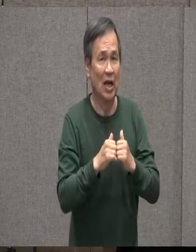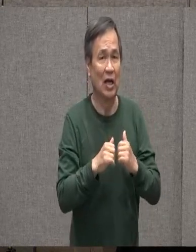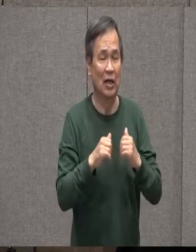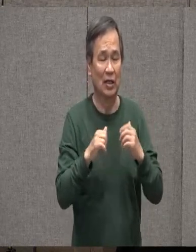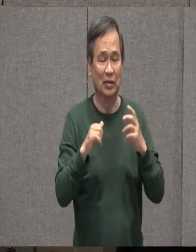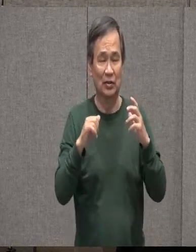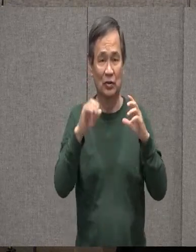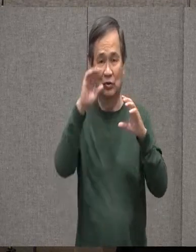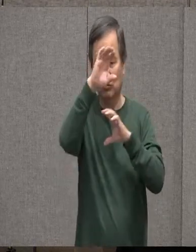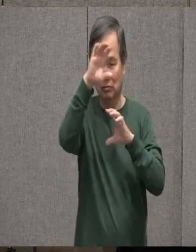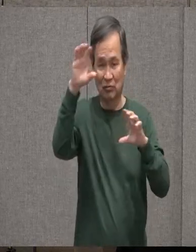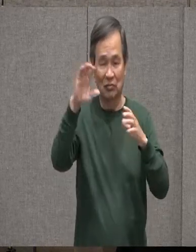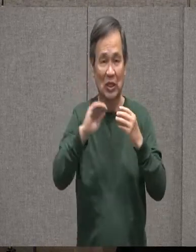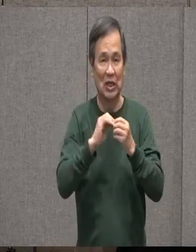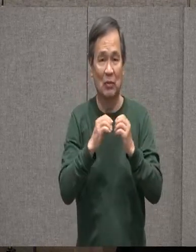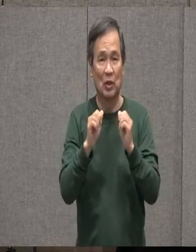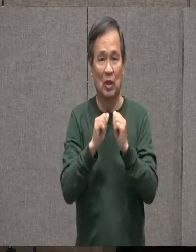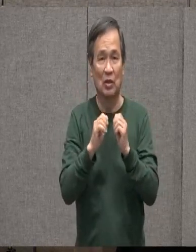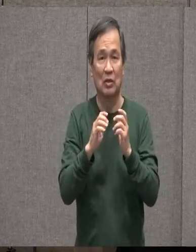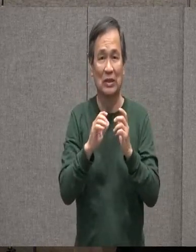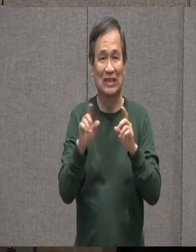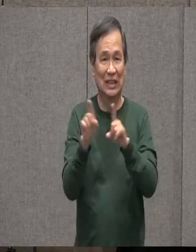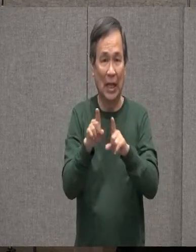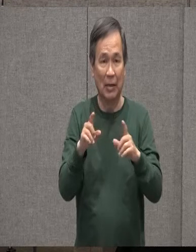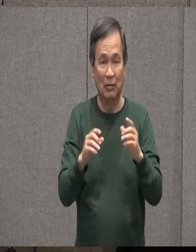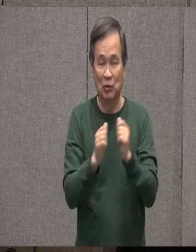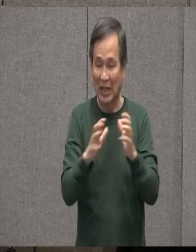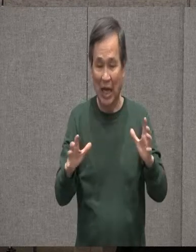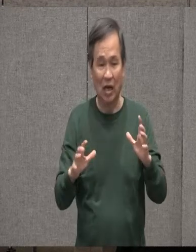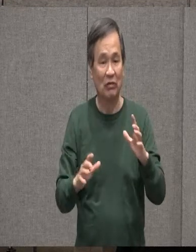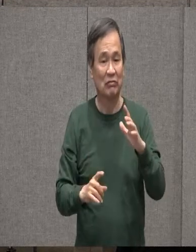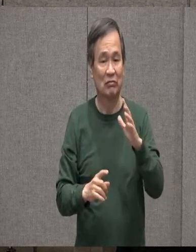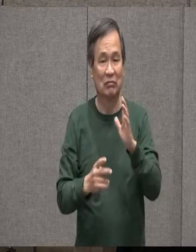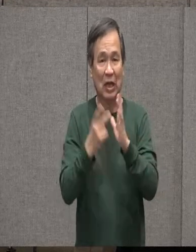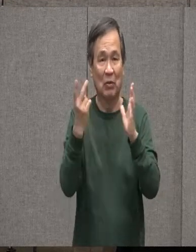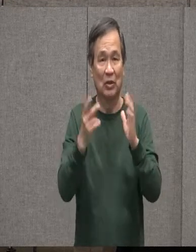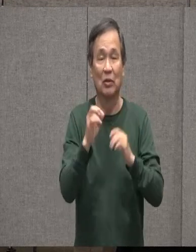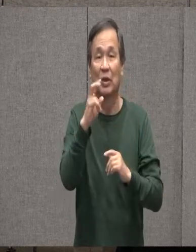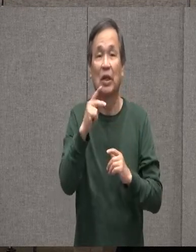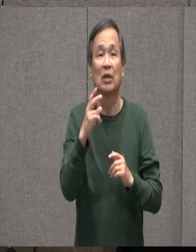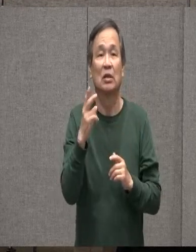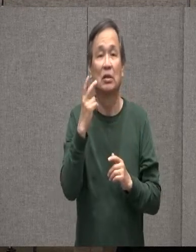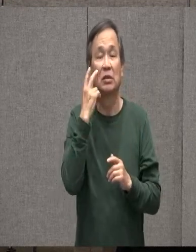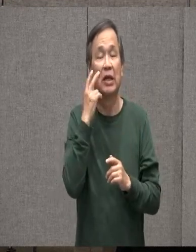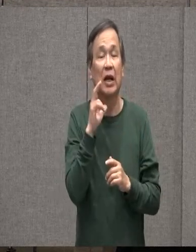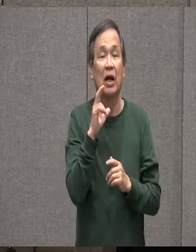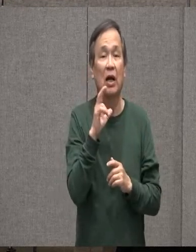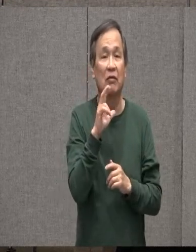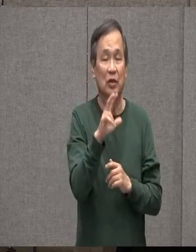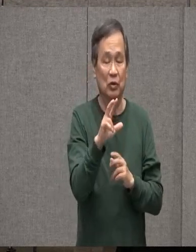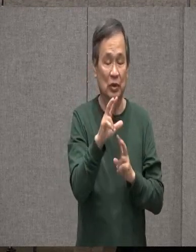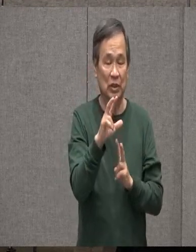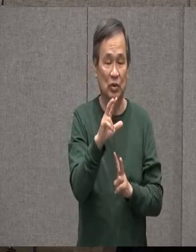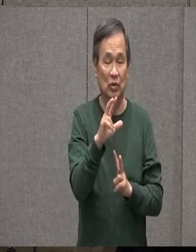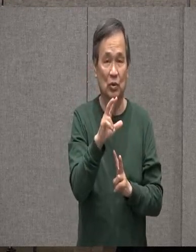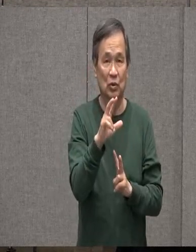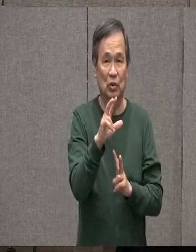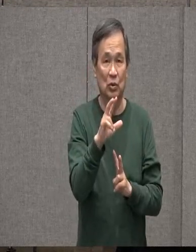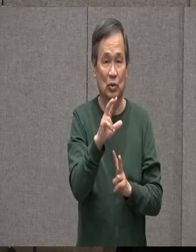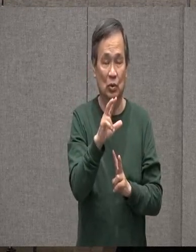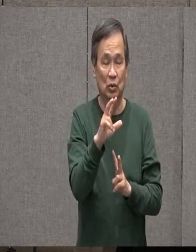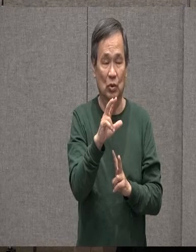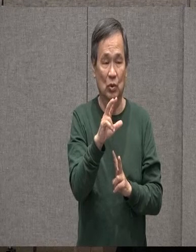2 there. And what plus 2 makes 3? A 1. All right. Now, can I already figure